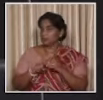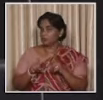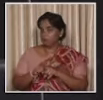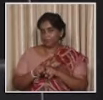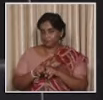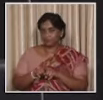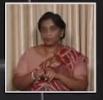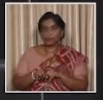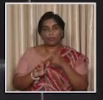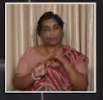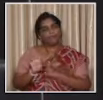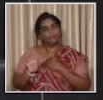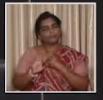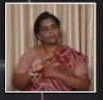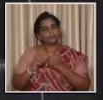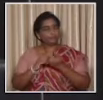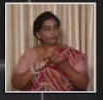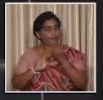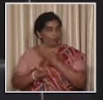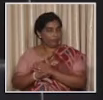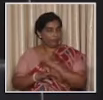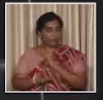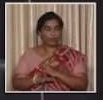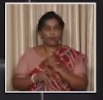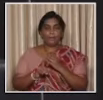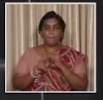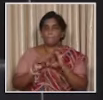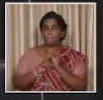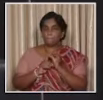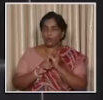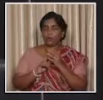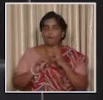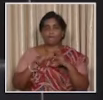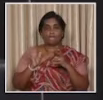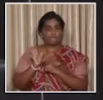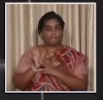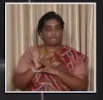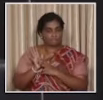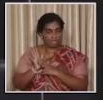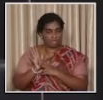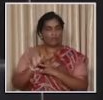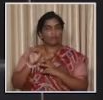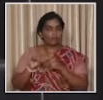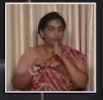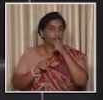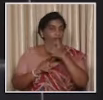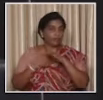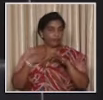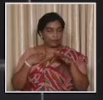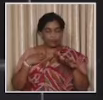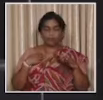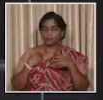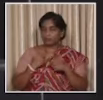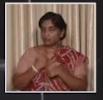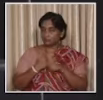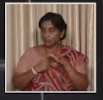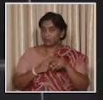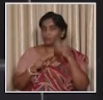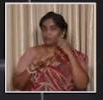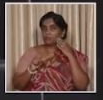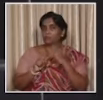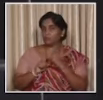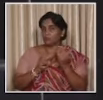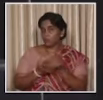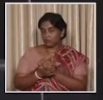years back, Peraru was in Vaunia, was set up as a dedicated reservoir. Because if you try to